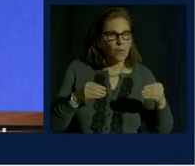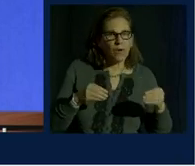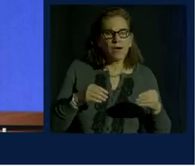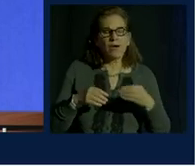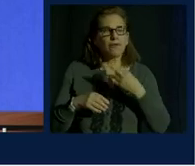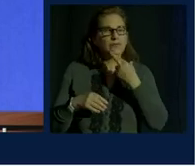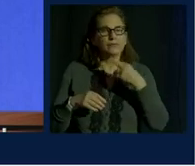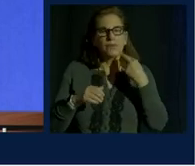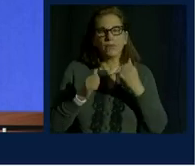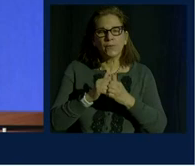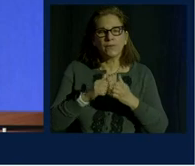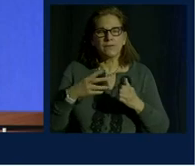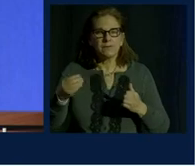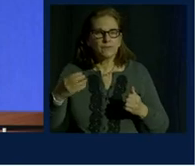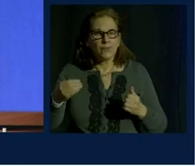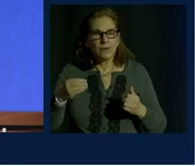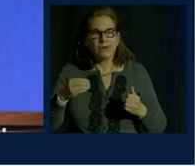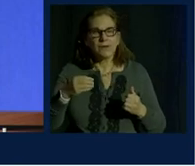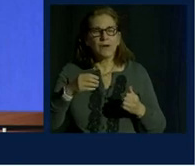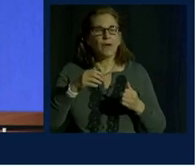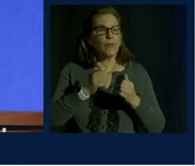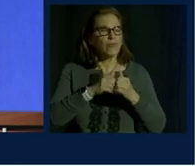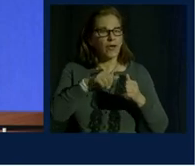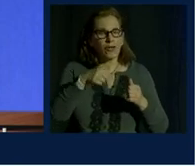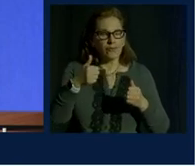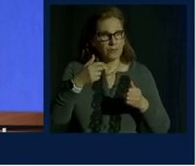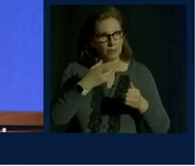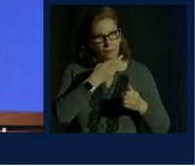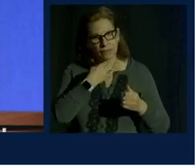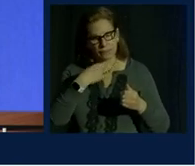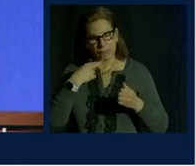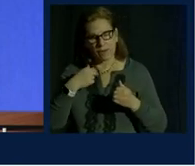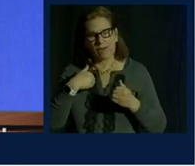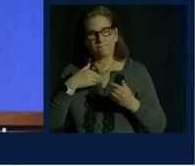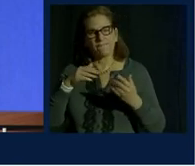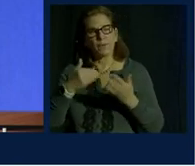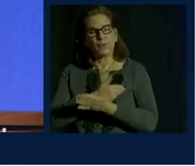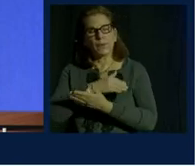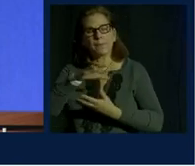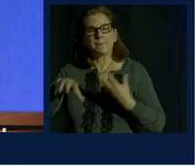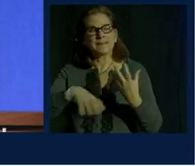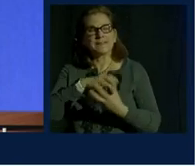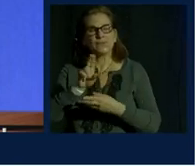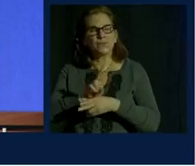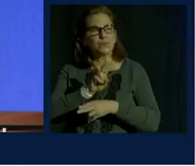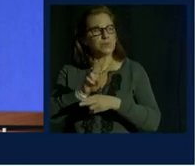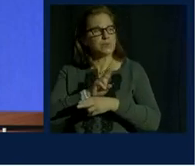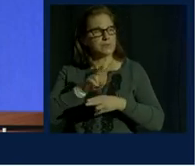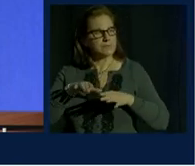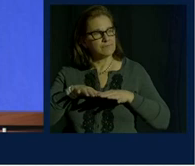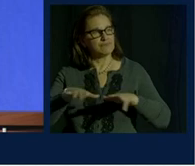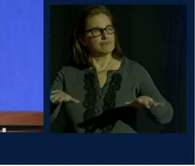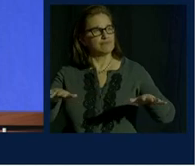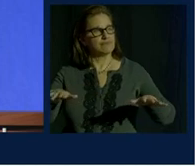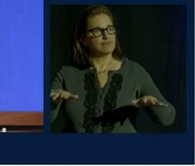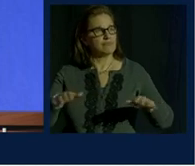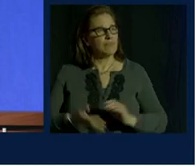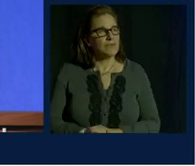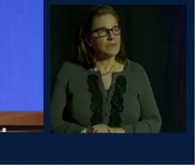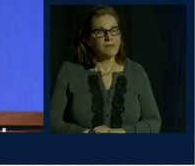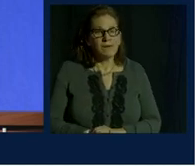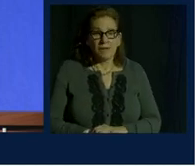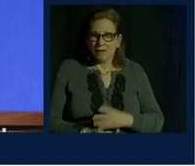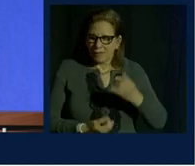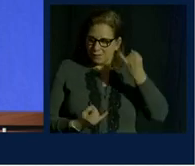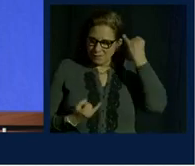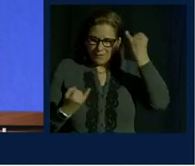with wine shops. And so as we come out of the pandemic, it's important that we promote and welcome innovative business